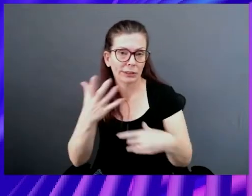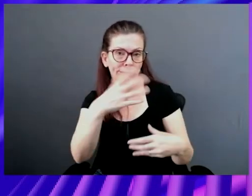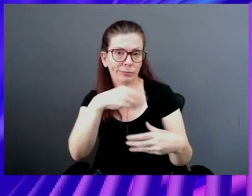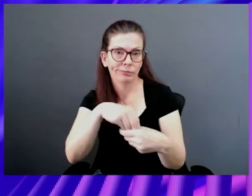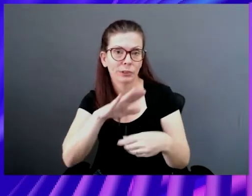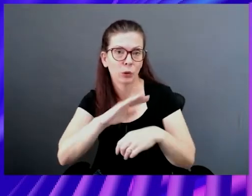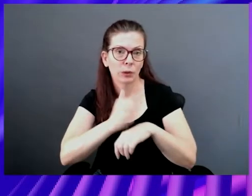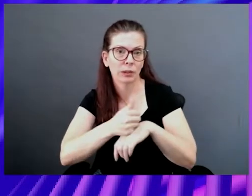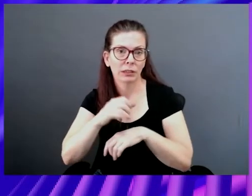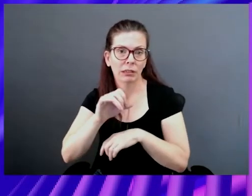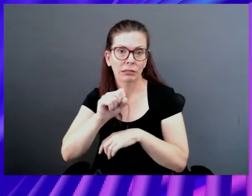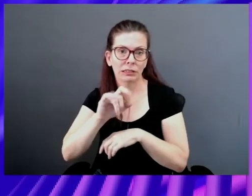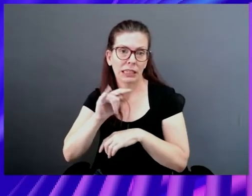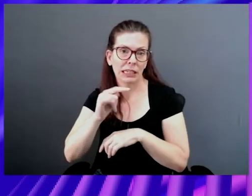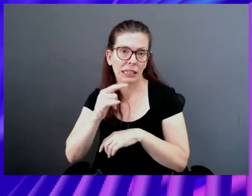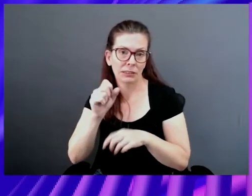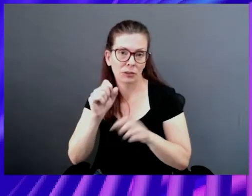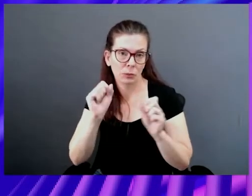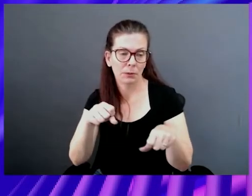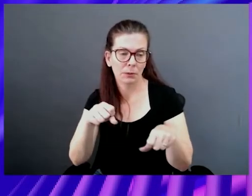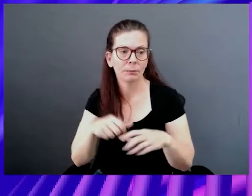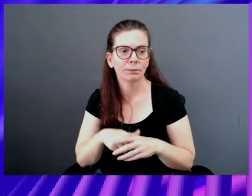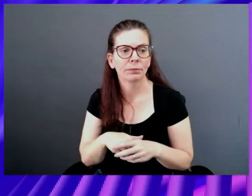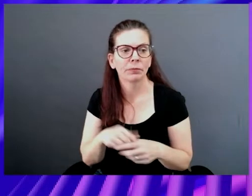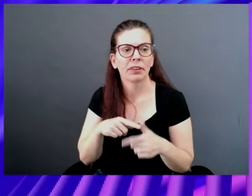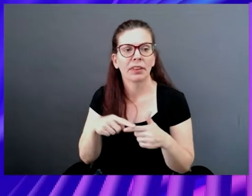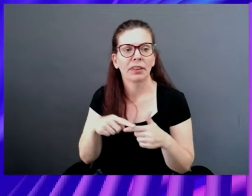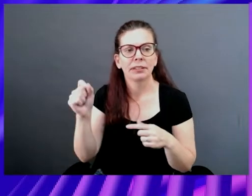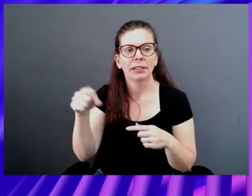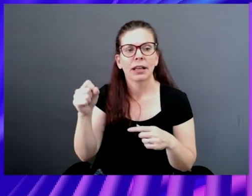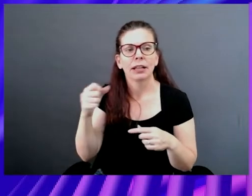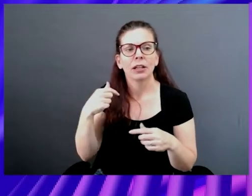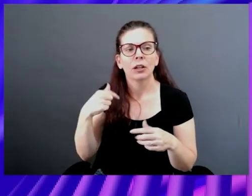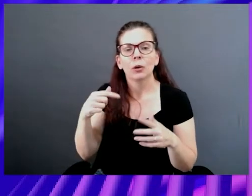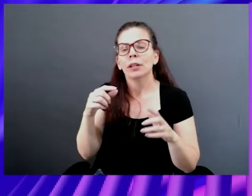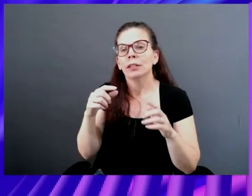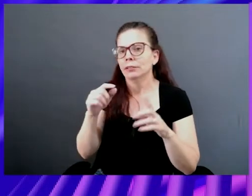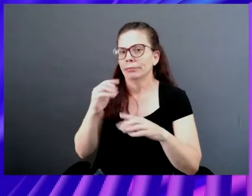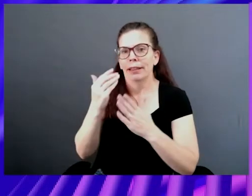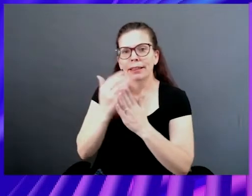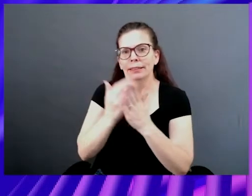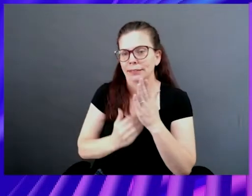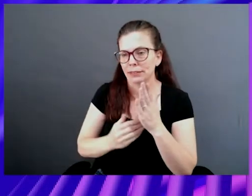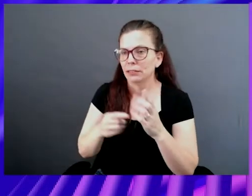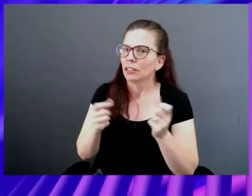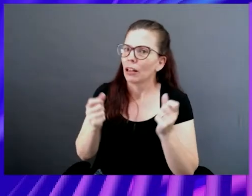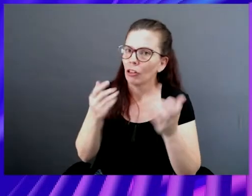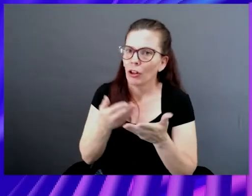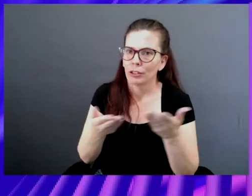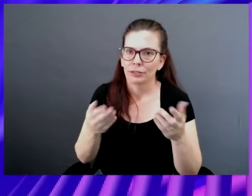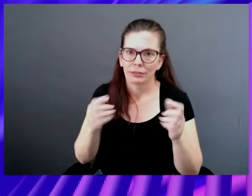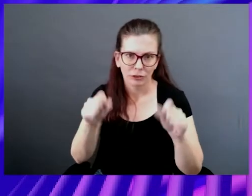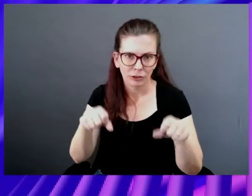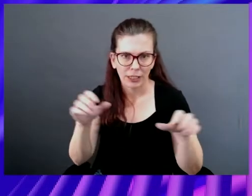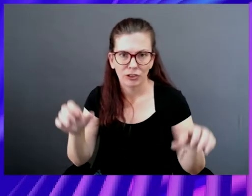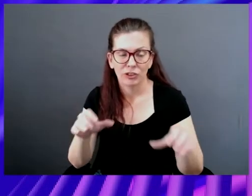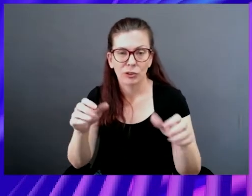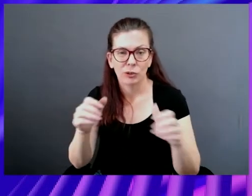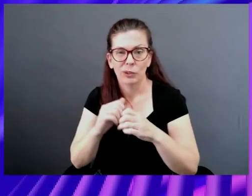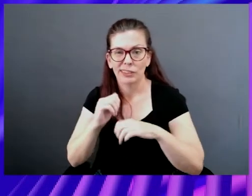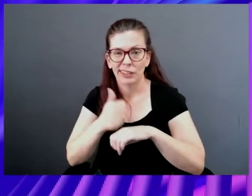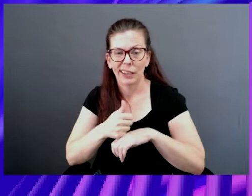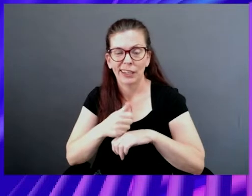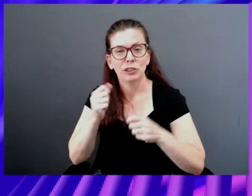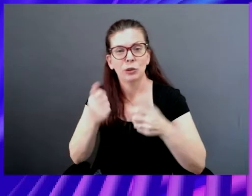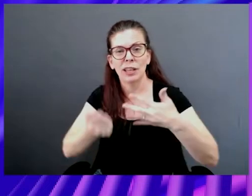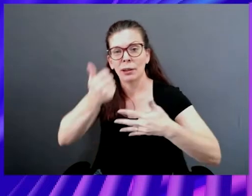right? And then yeah, here's all the list of settings, and there's a lot you can do with settings. You can make very hierarchical